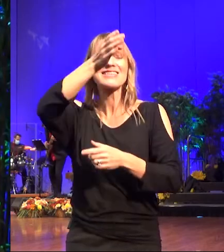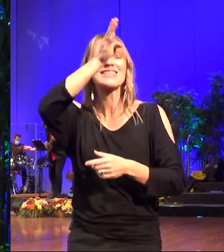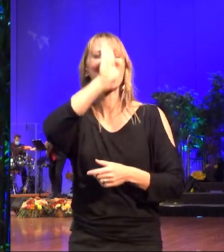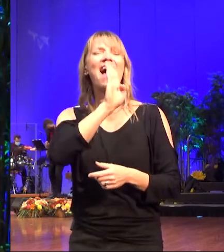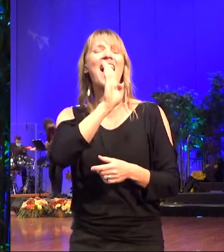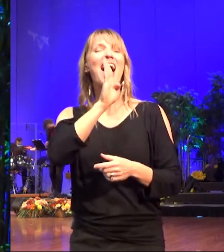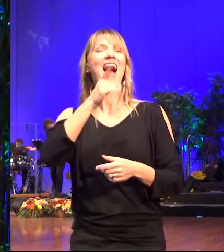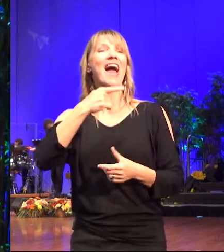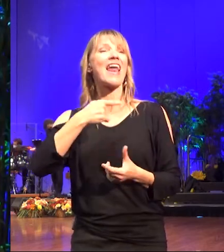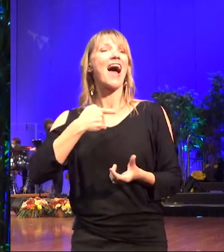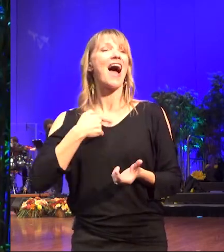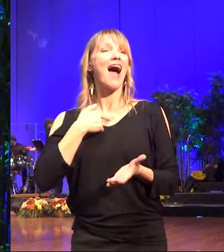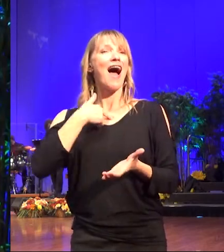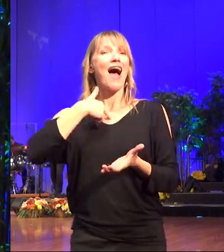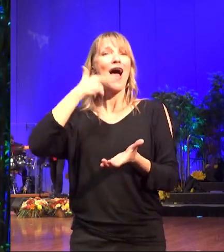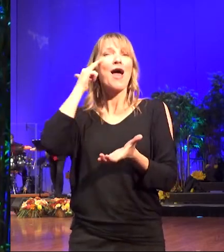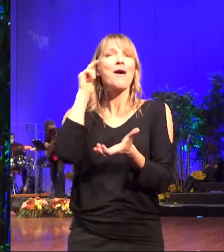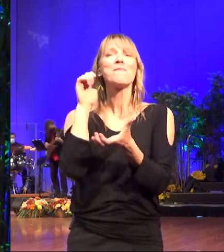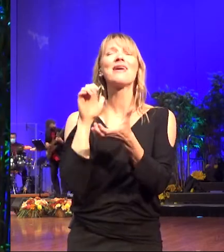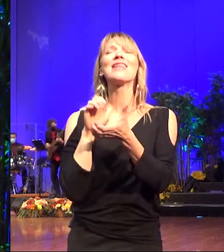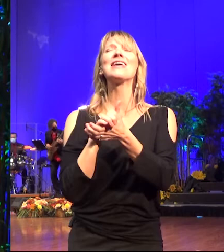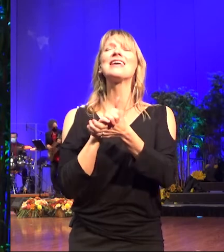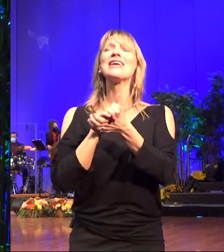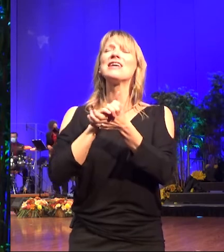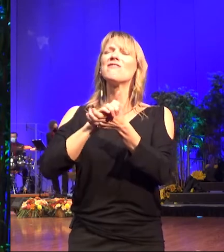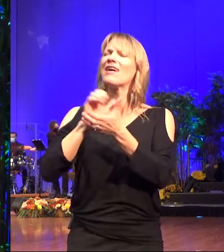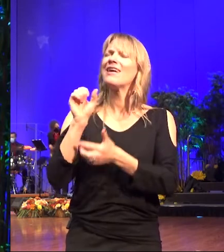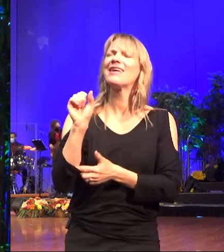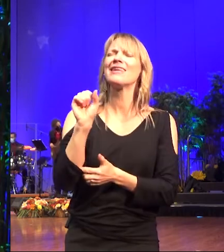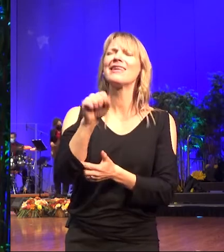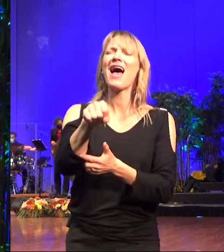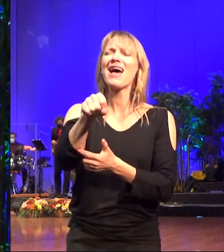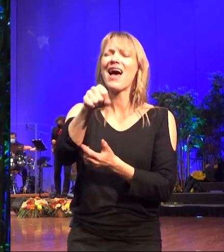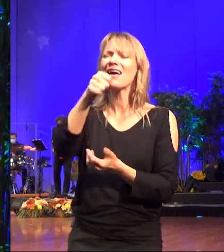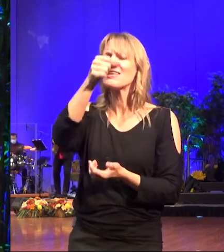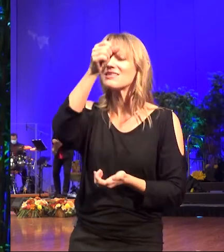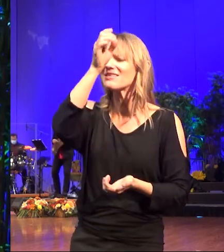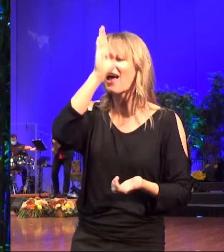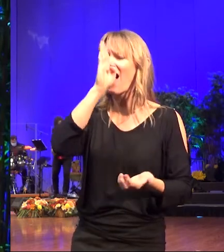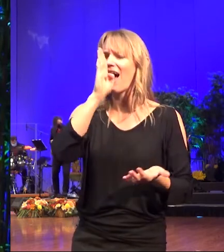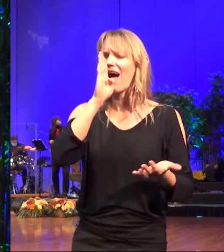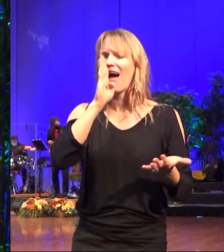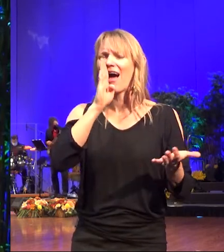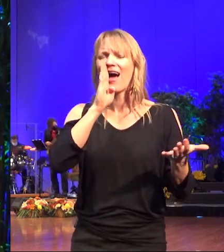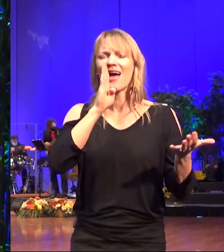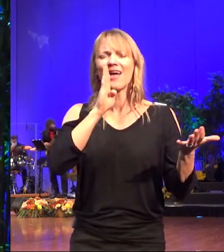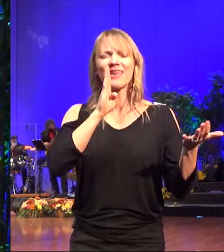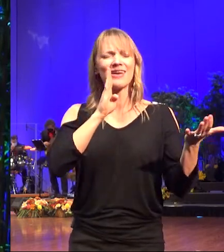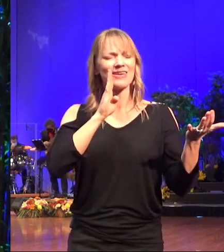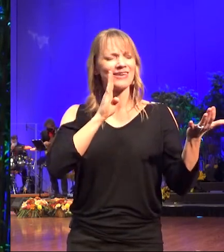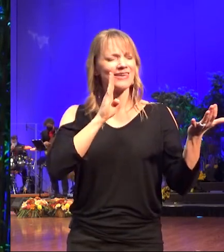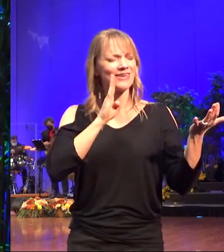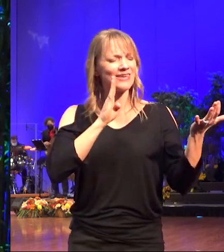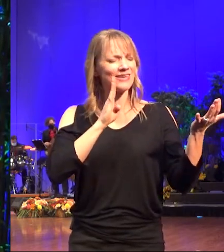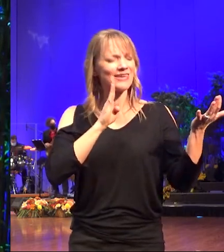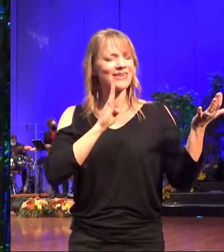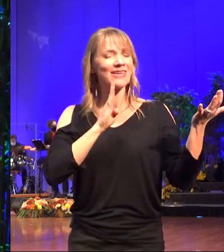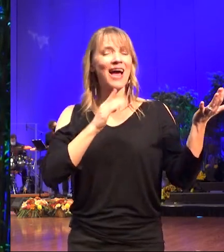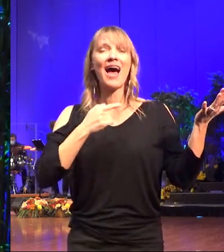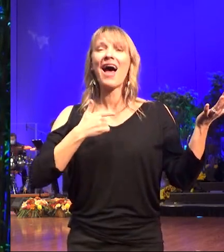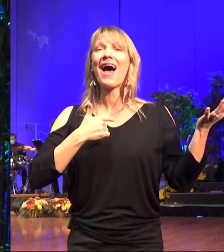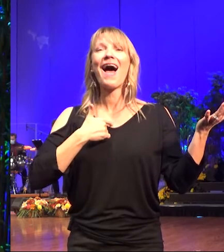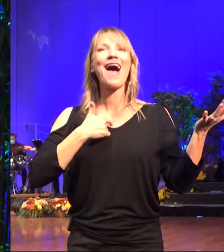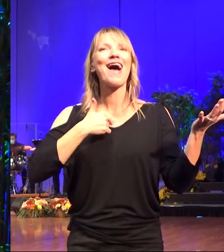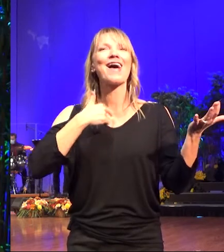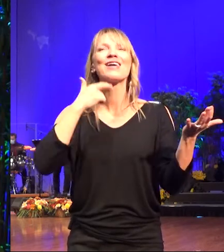believe. Yes, God, I believe. Yes, God,